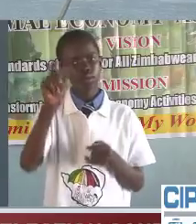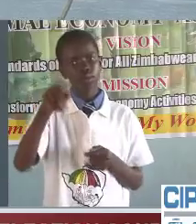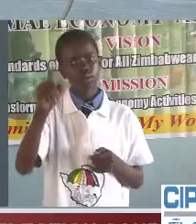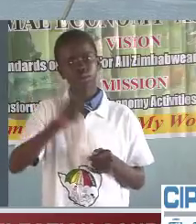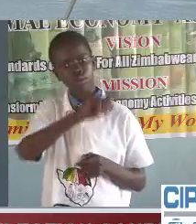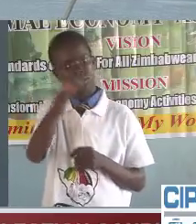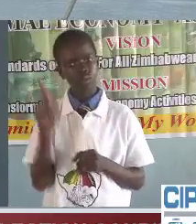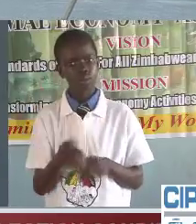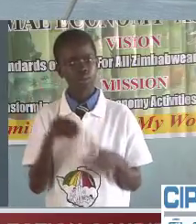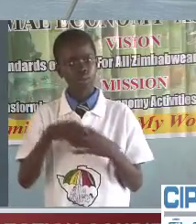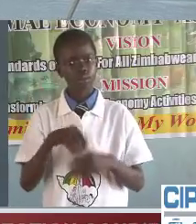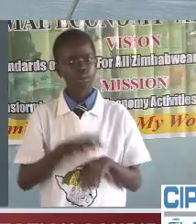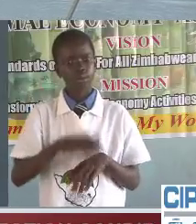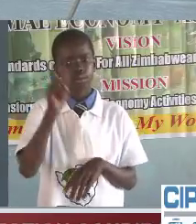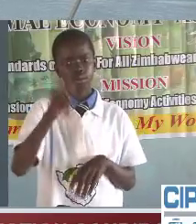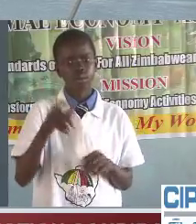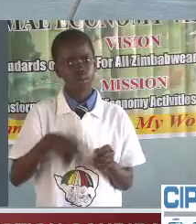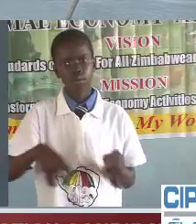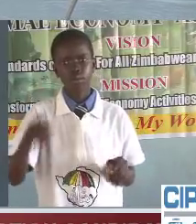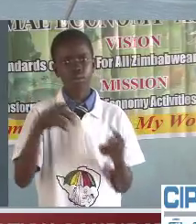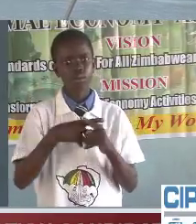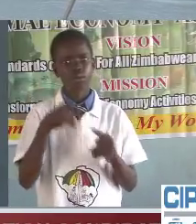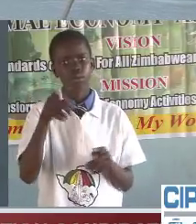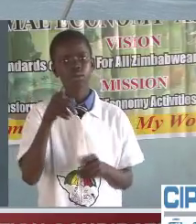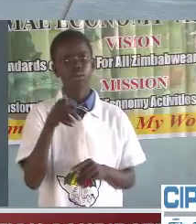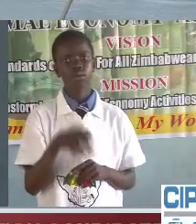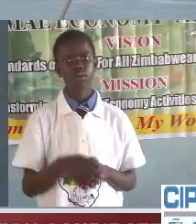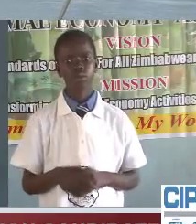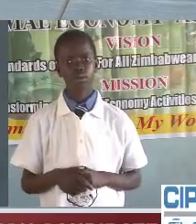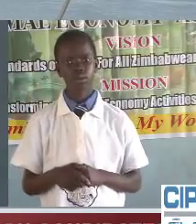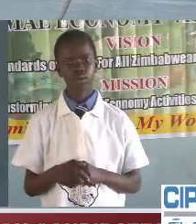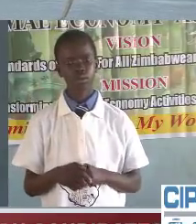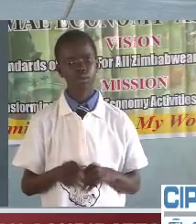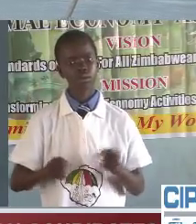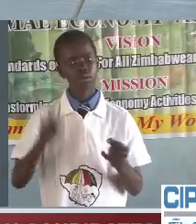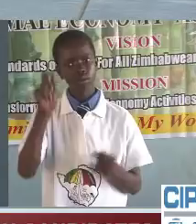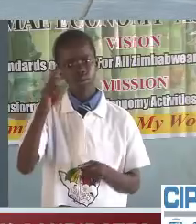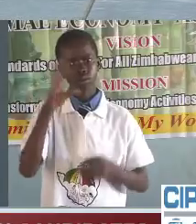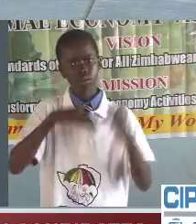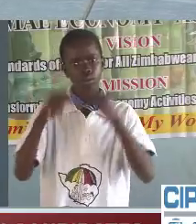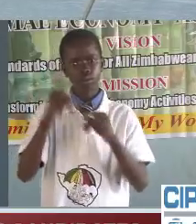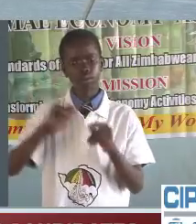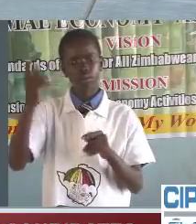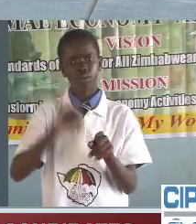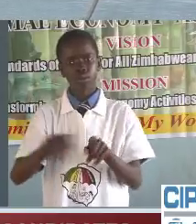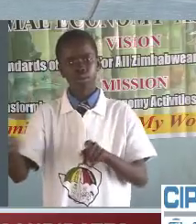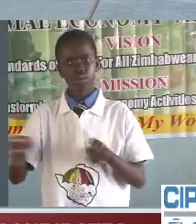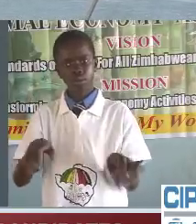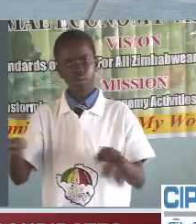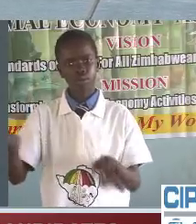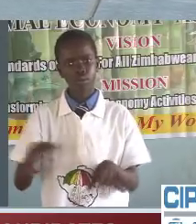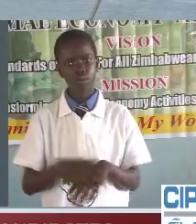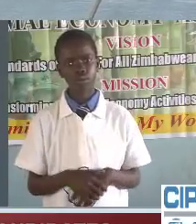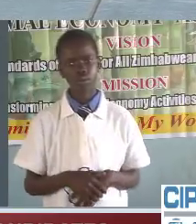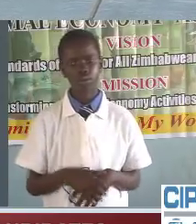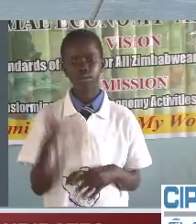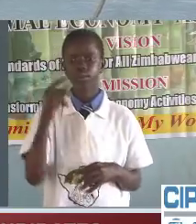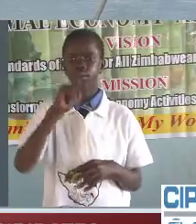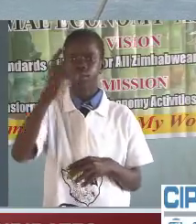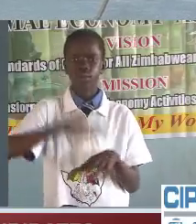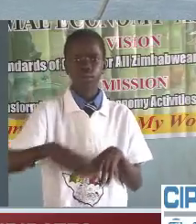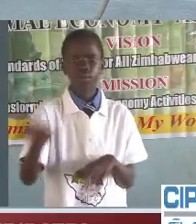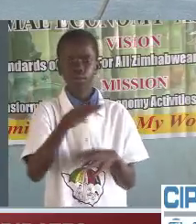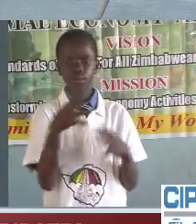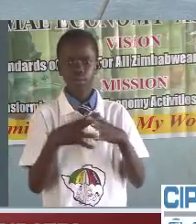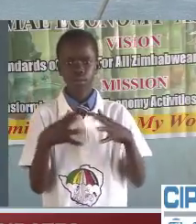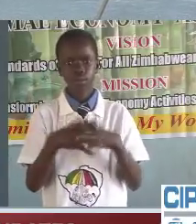what are you going to do? And it's rather than saying someone is earning what, someone is earning what, we need what you're going